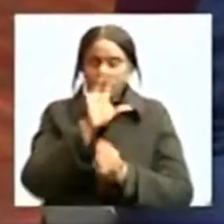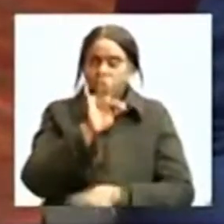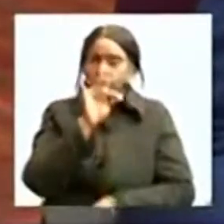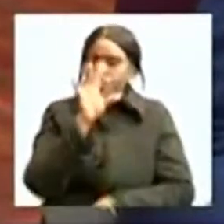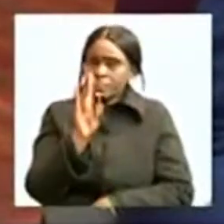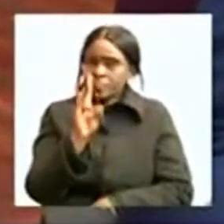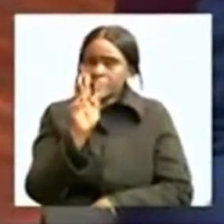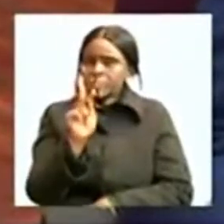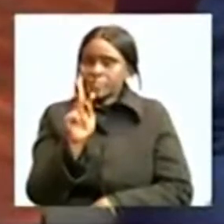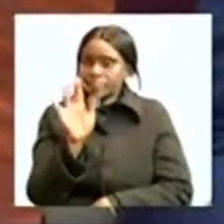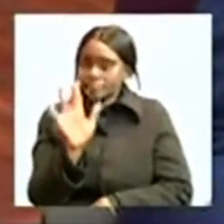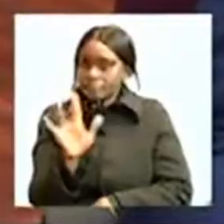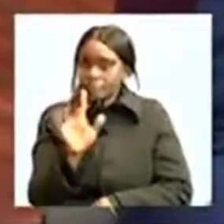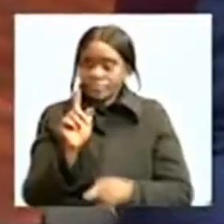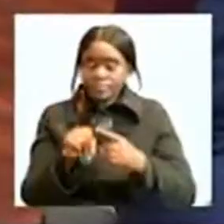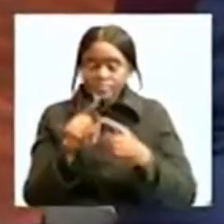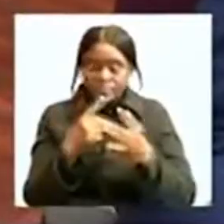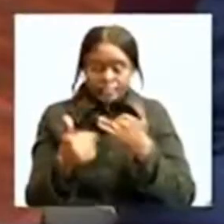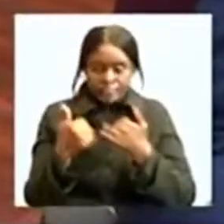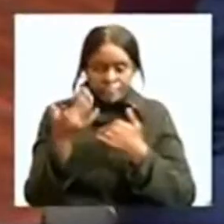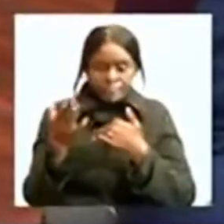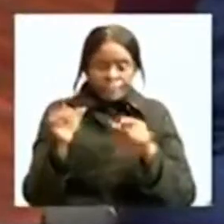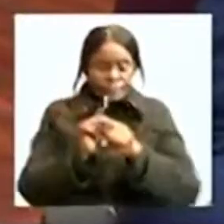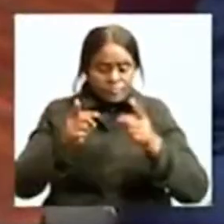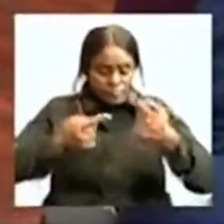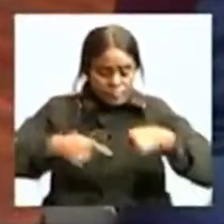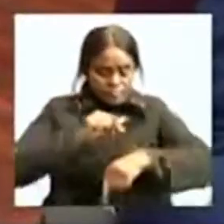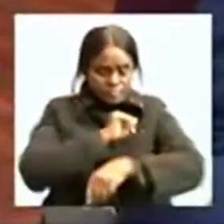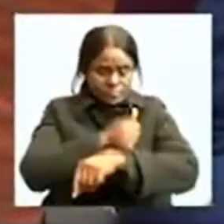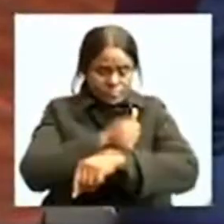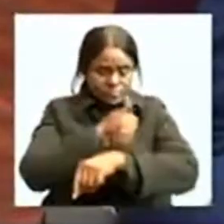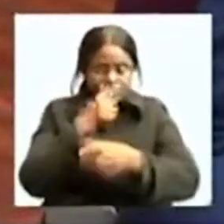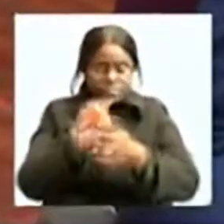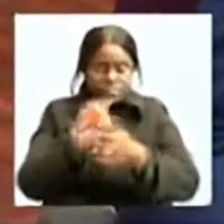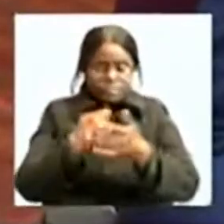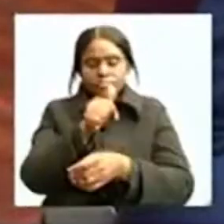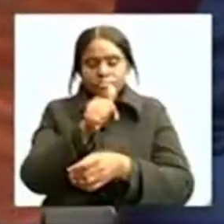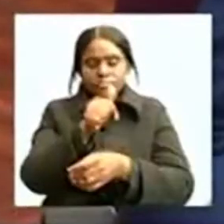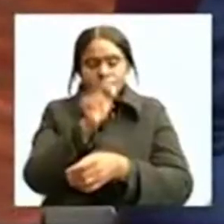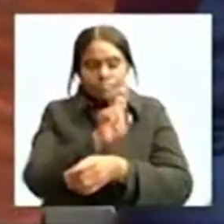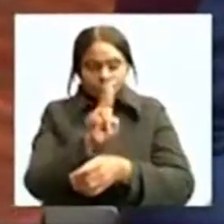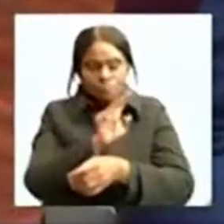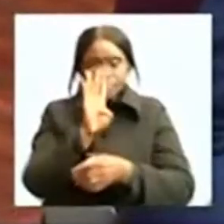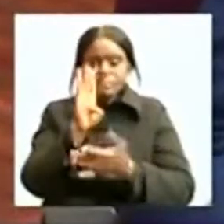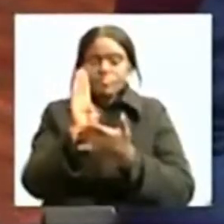7,905,015,087 kwacha. However, the local authorities only utilized